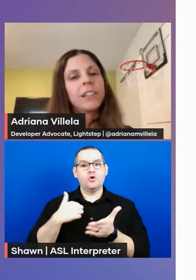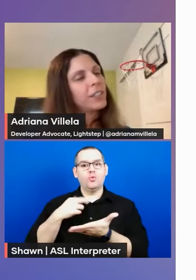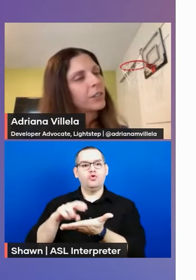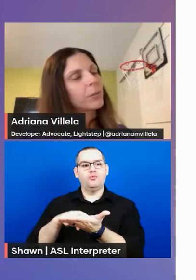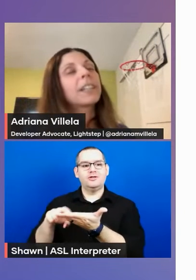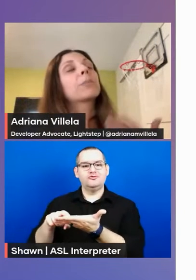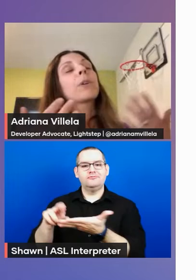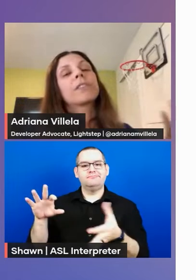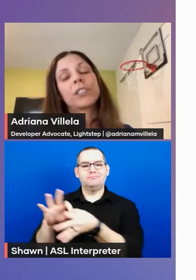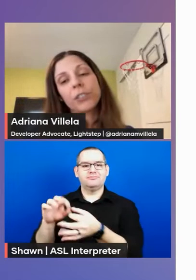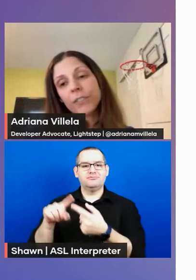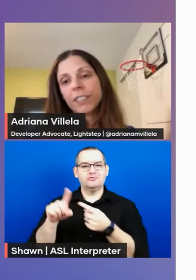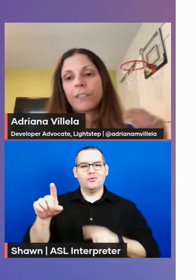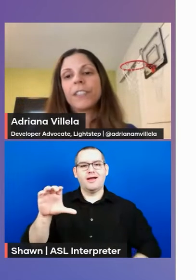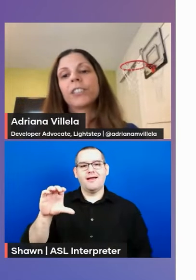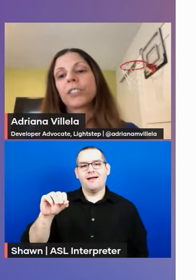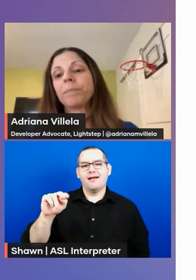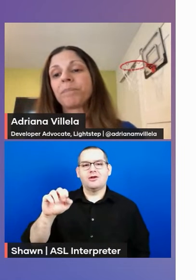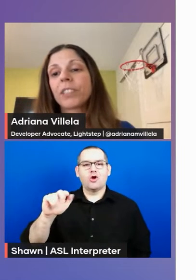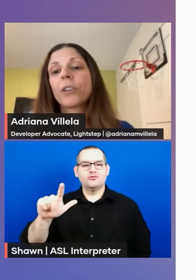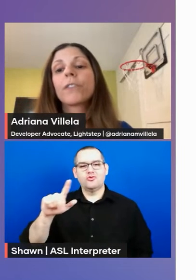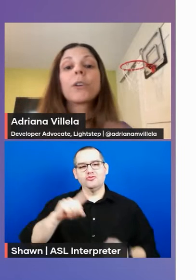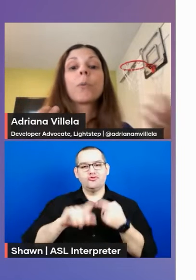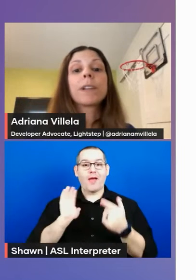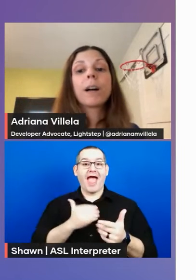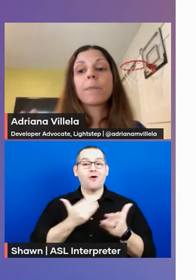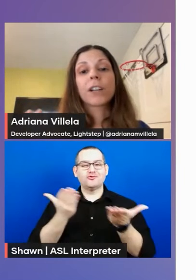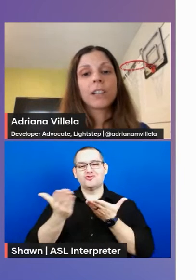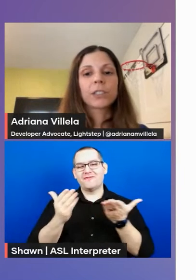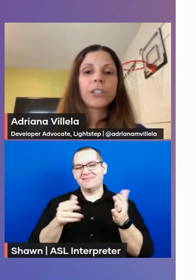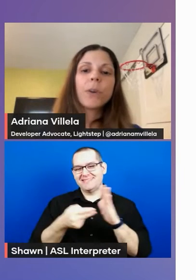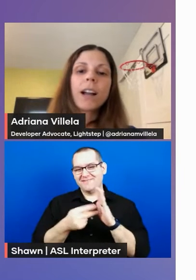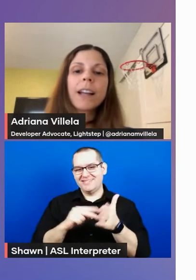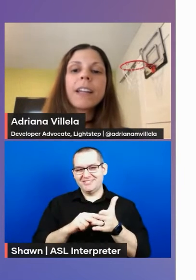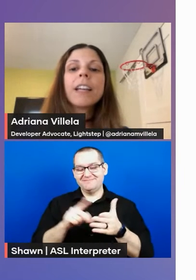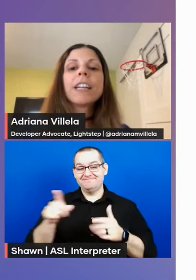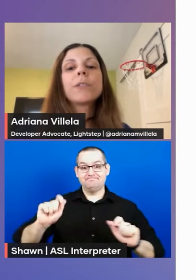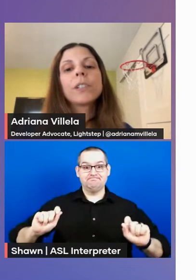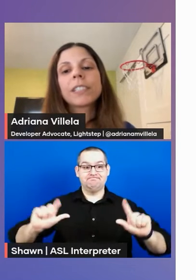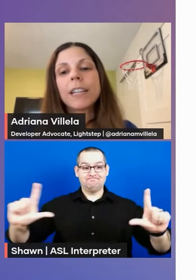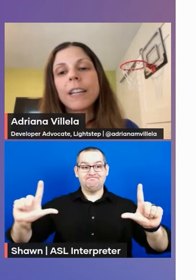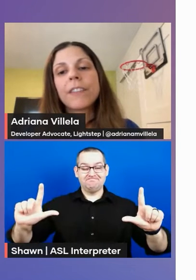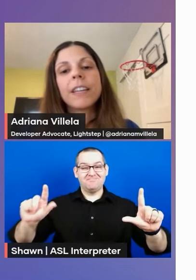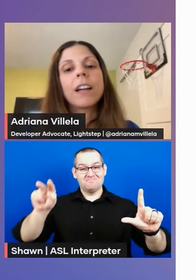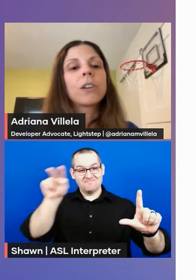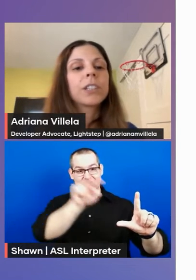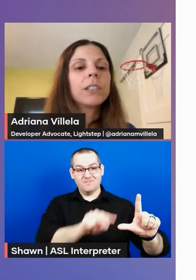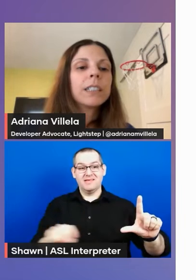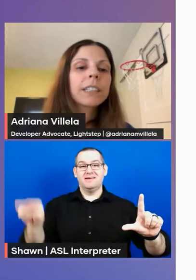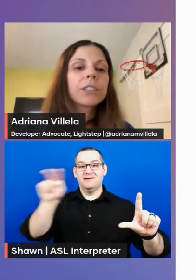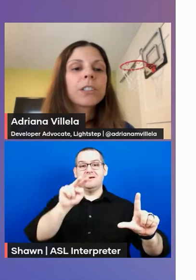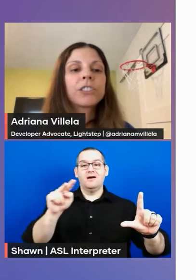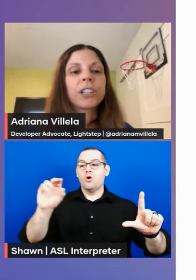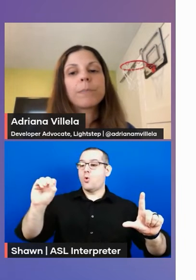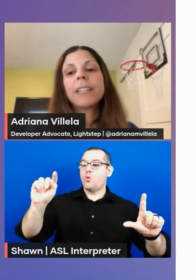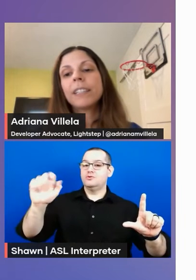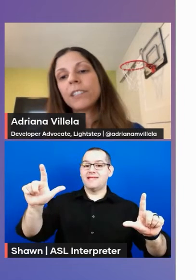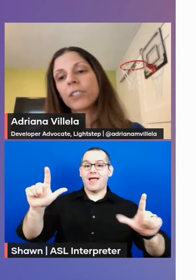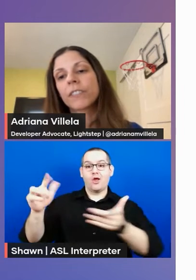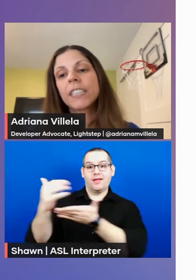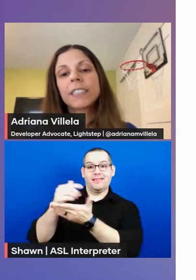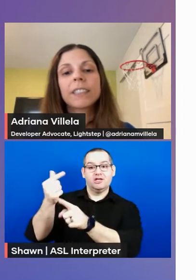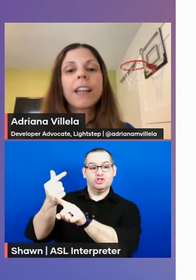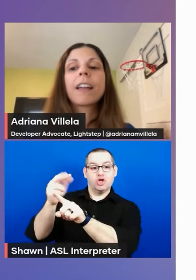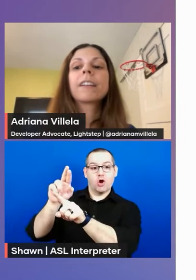to Consul, right, as part of our service definition. So if you open up the Consul UI, you will see the OTel collector